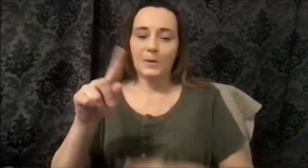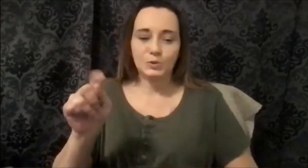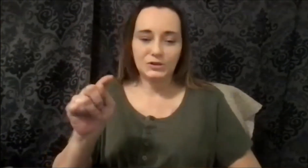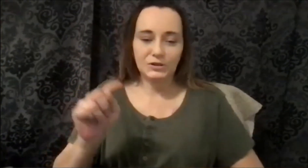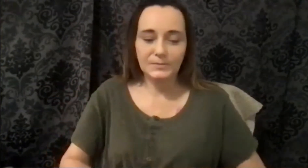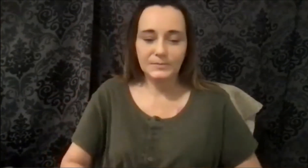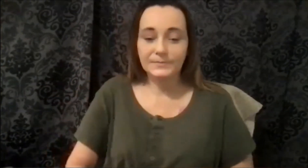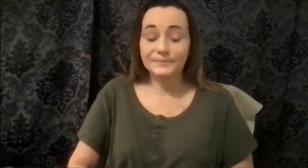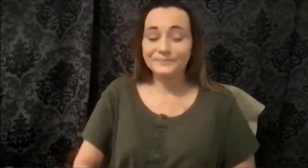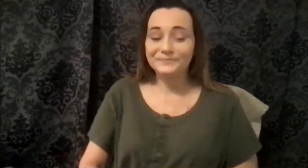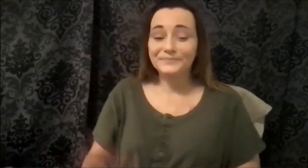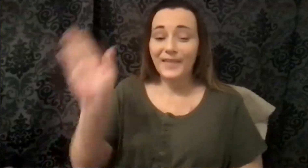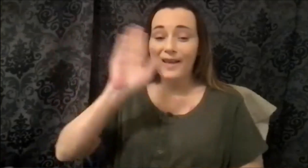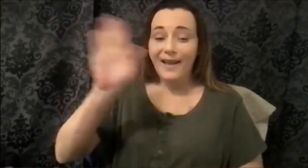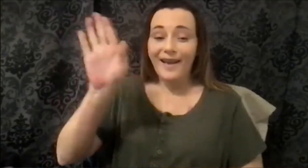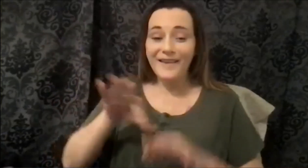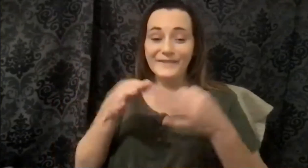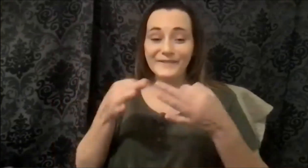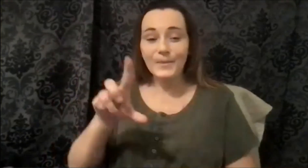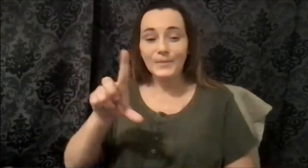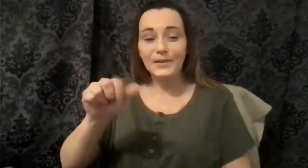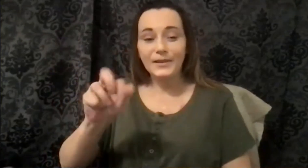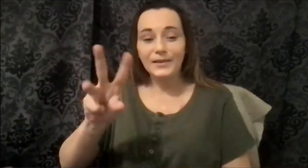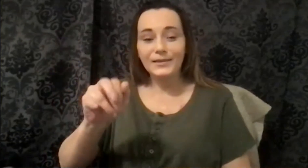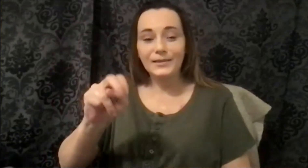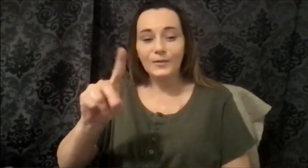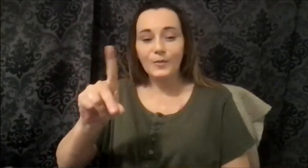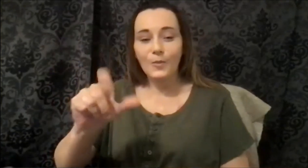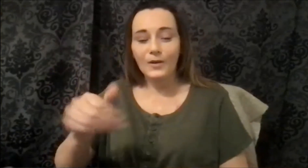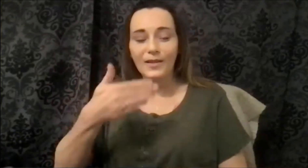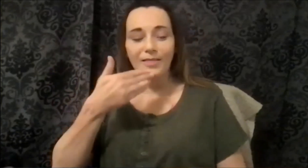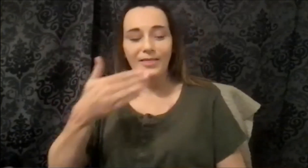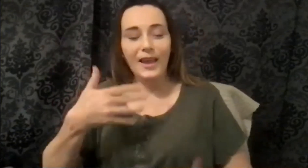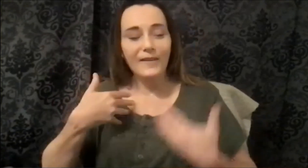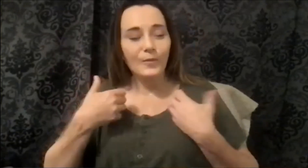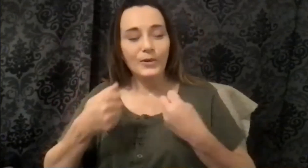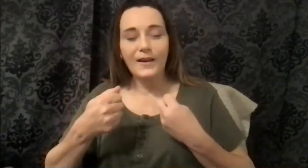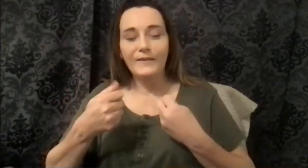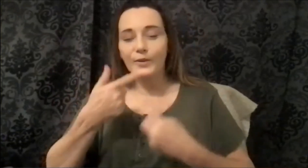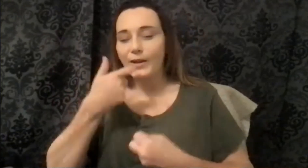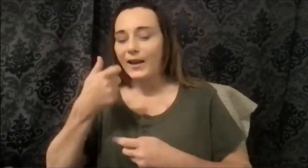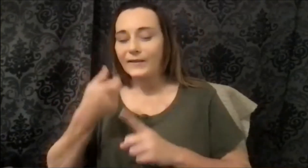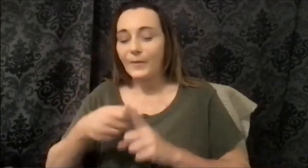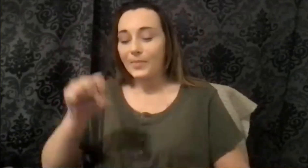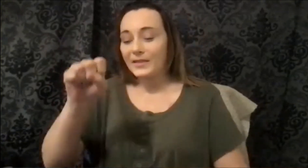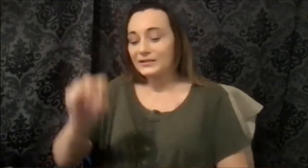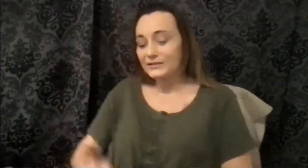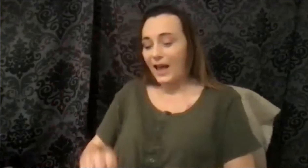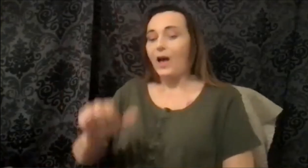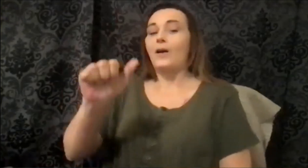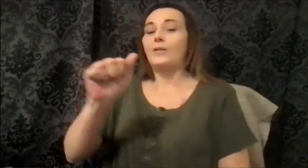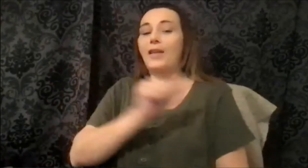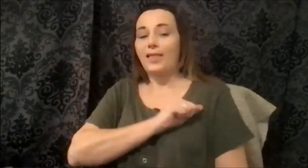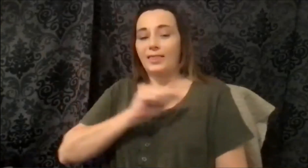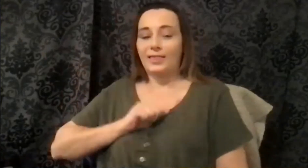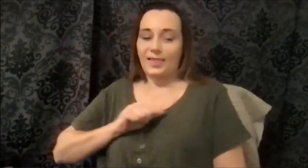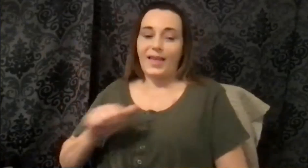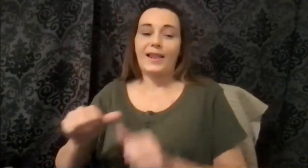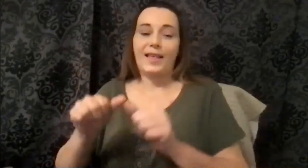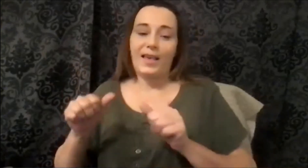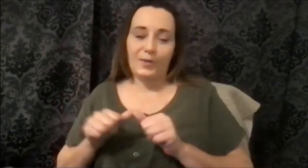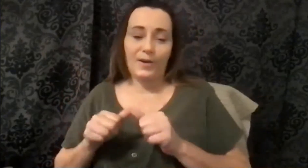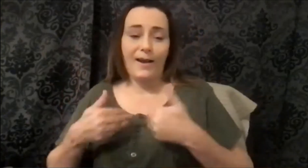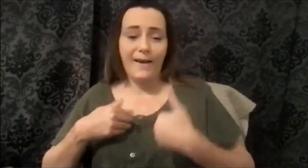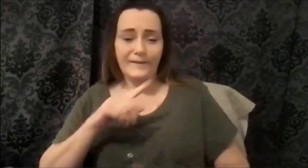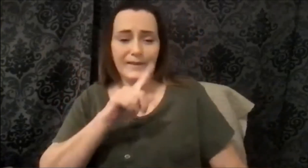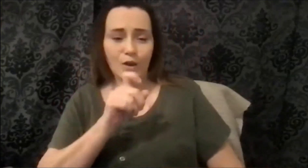Hi, family. LaWanda, grateful recovering addict from the South Atlanta area. I do have a question. And